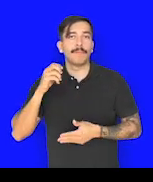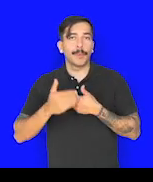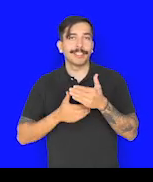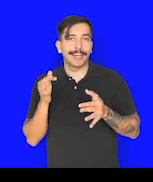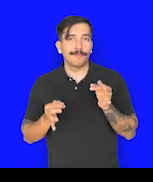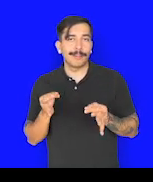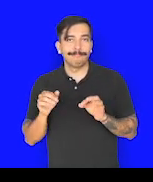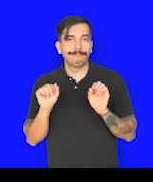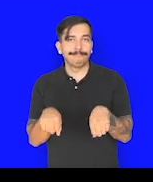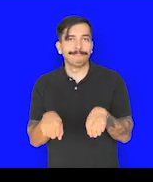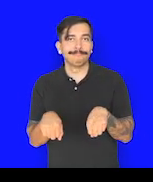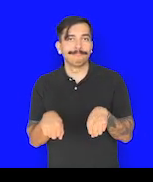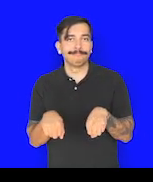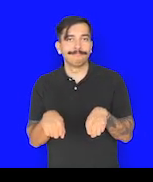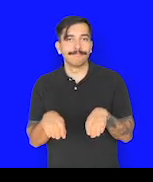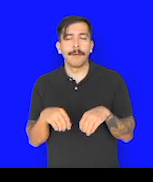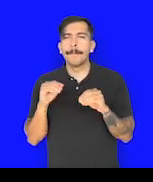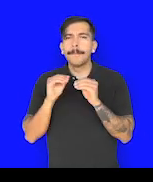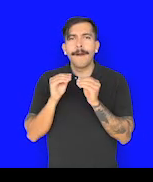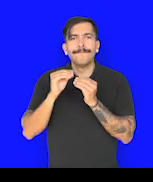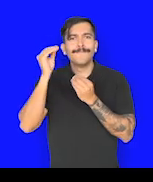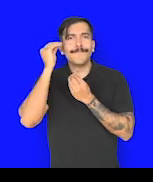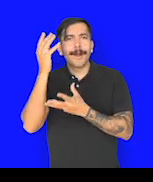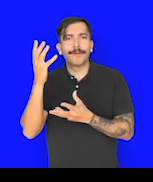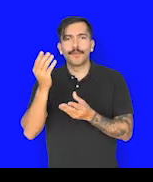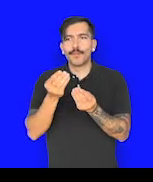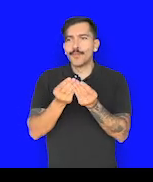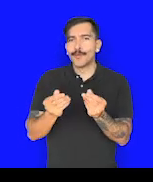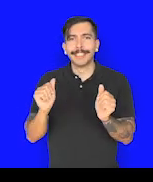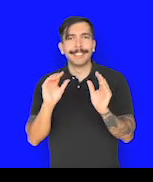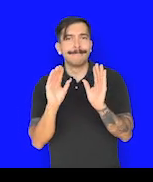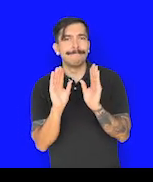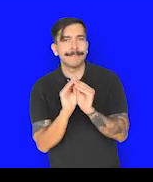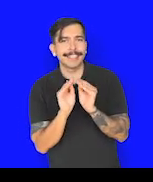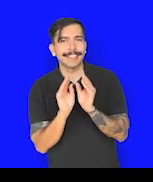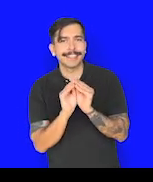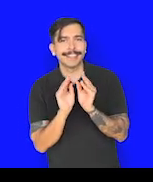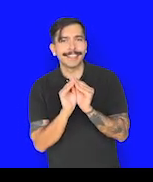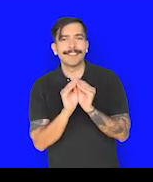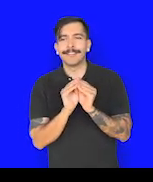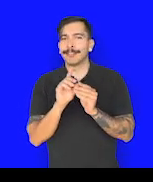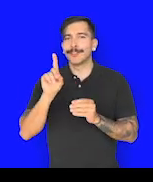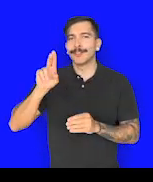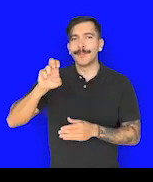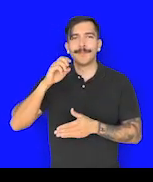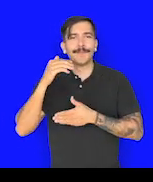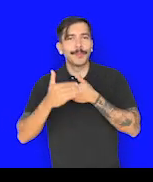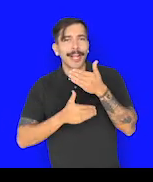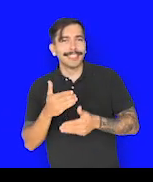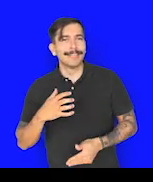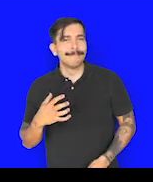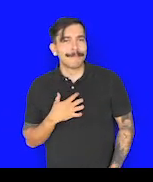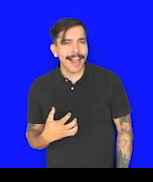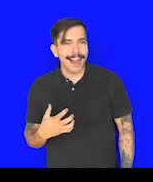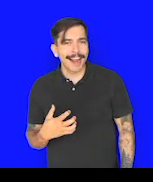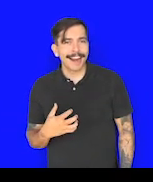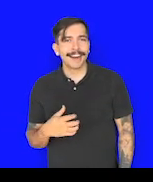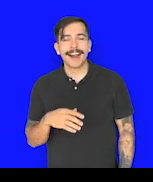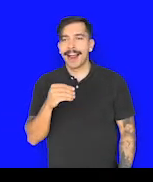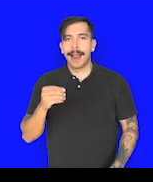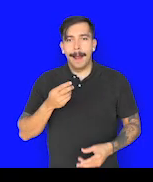hearing. For additional information on resolution meetings, due process complaints,